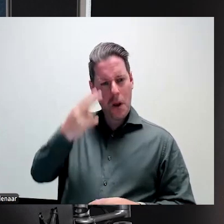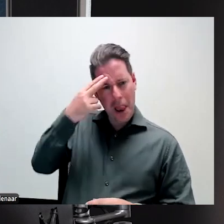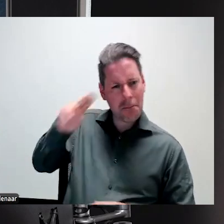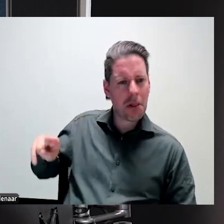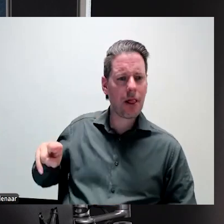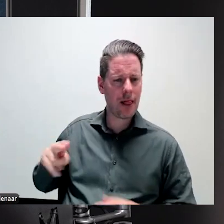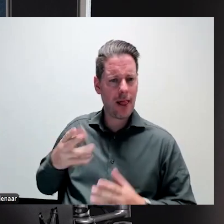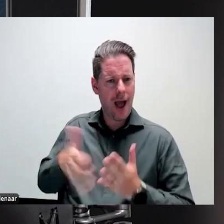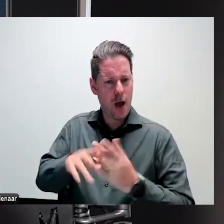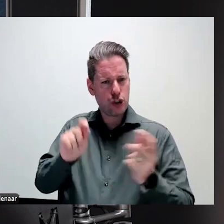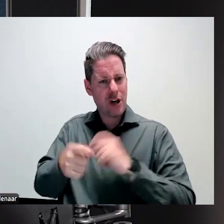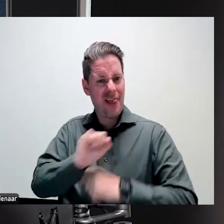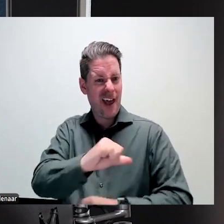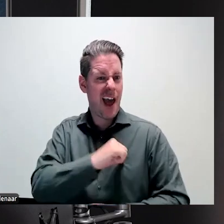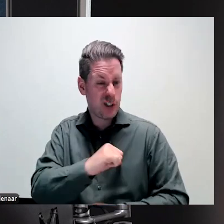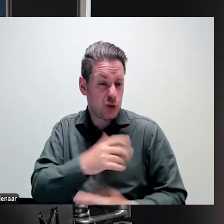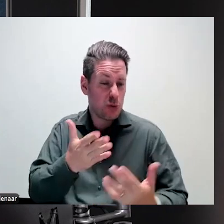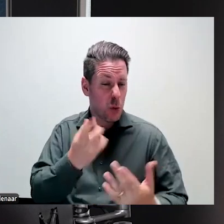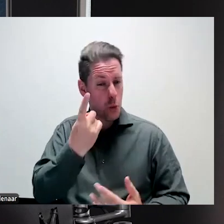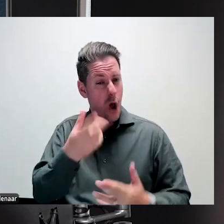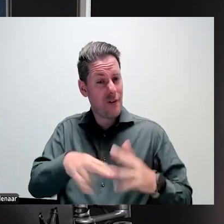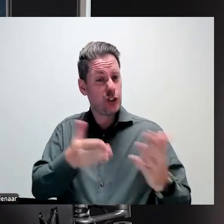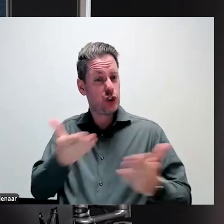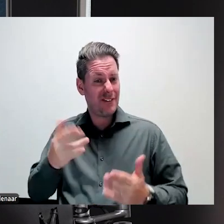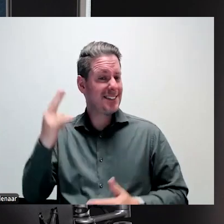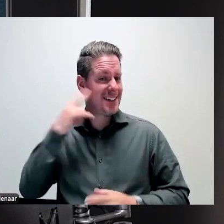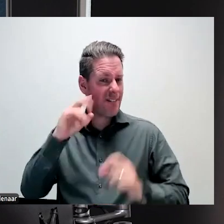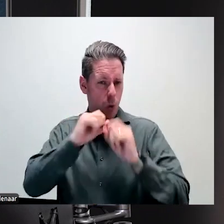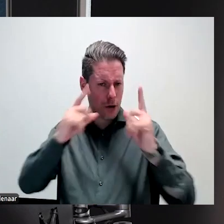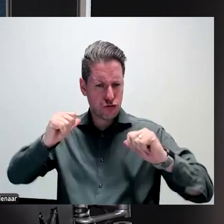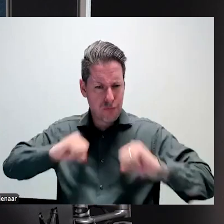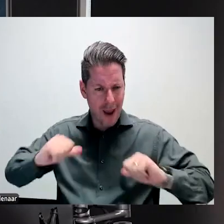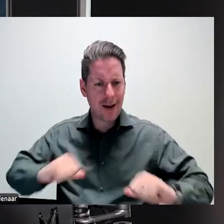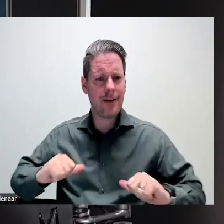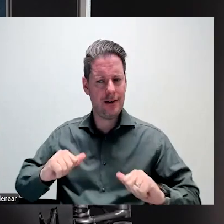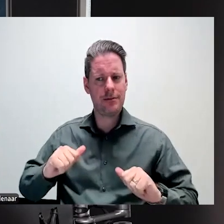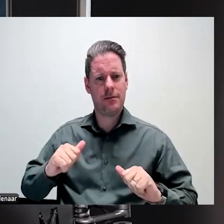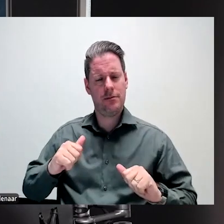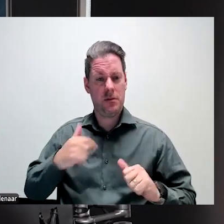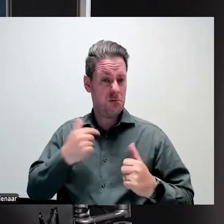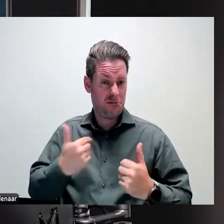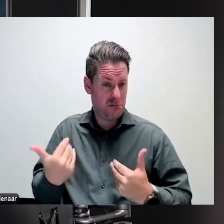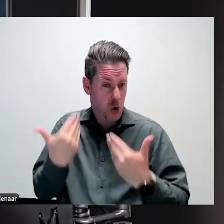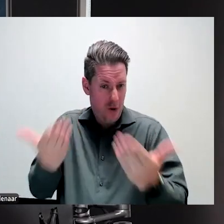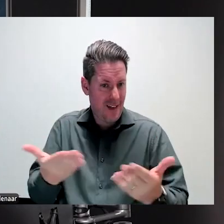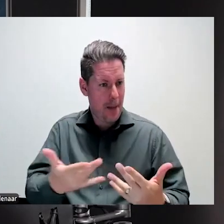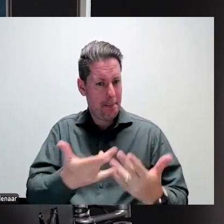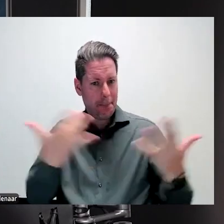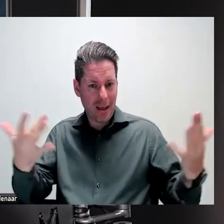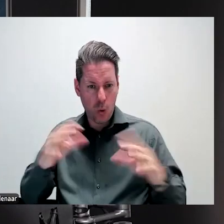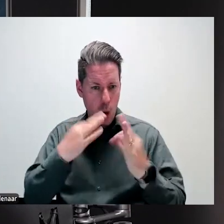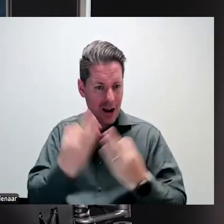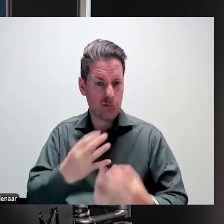awareness training that is available as a service, and we provide that to many organisations and government where it's cultural